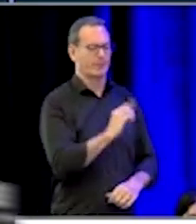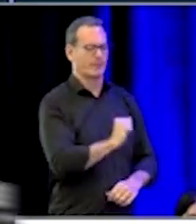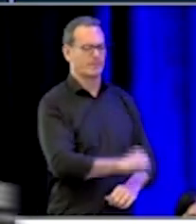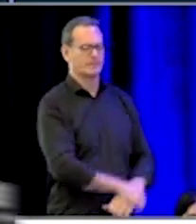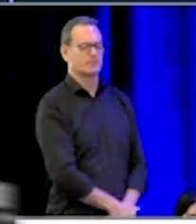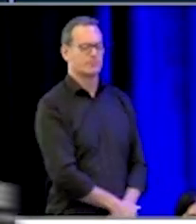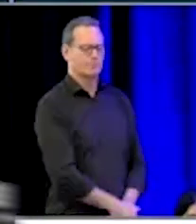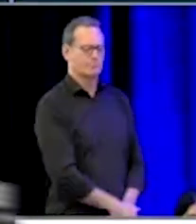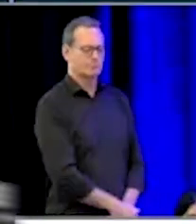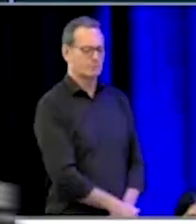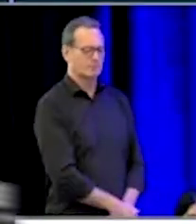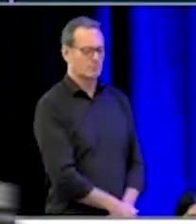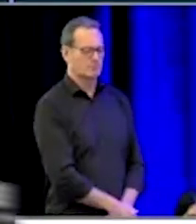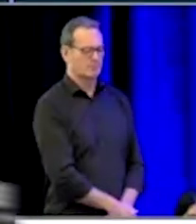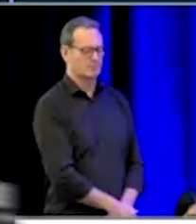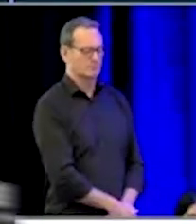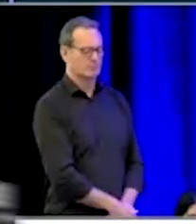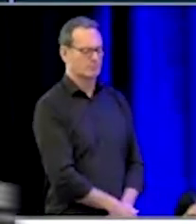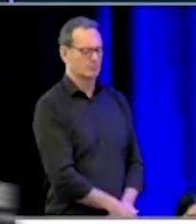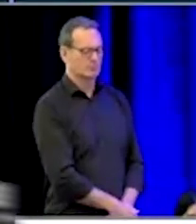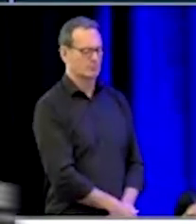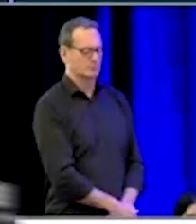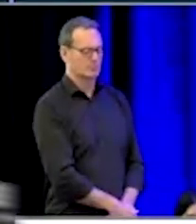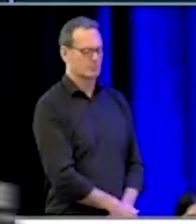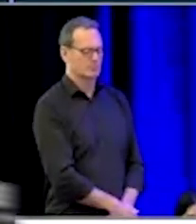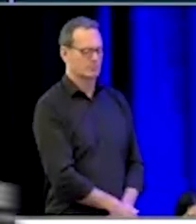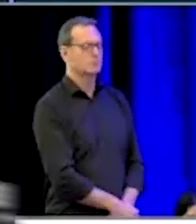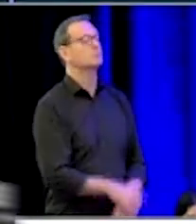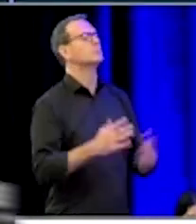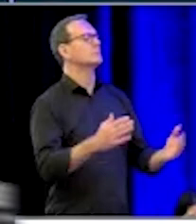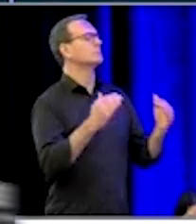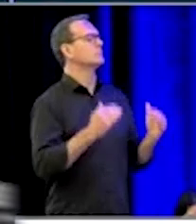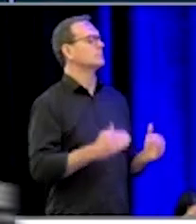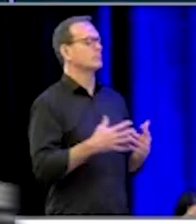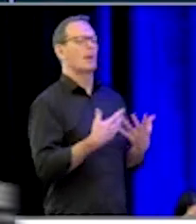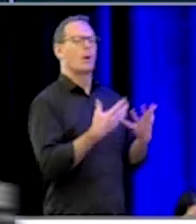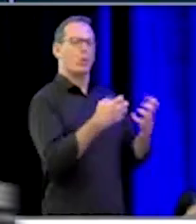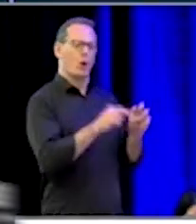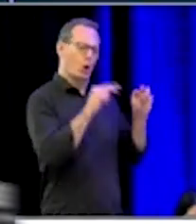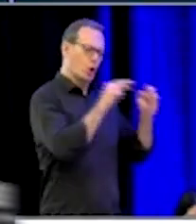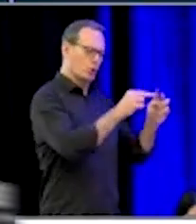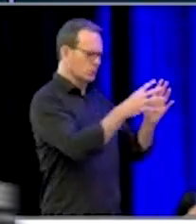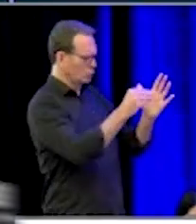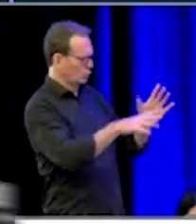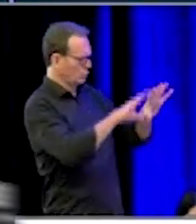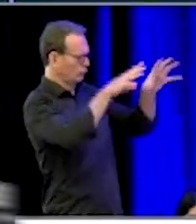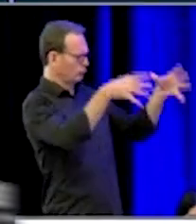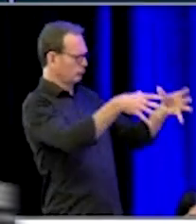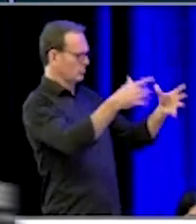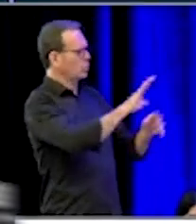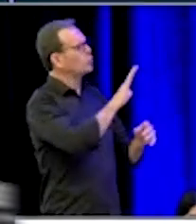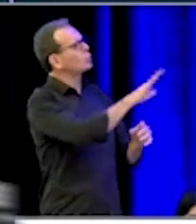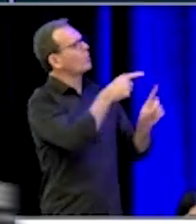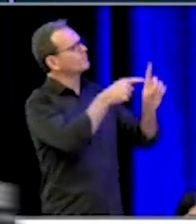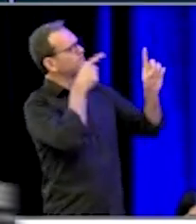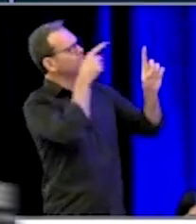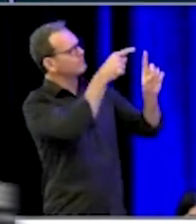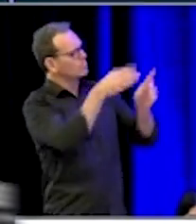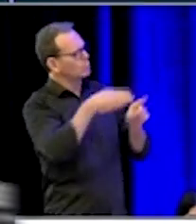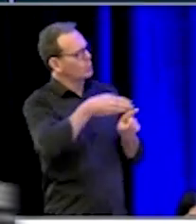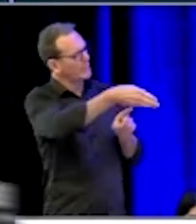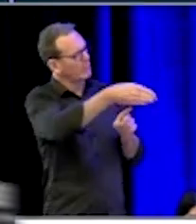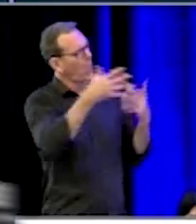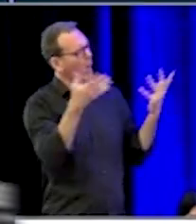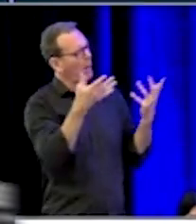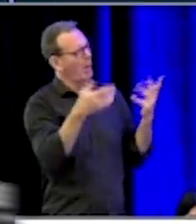it all together, we wanted to investigate the career goals of these students. And so far, we've seen that undergraduate students